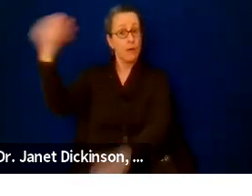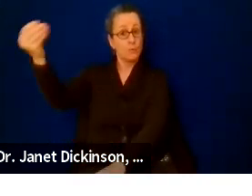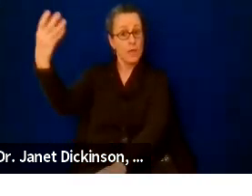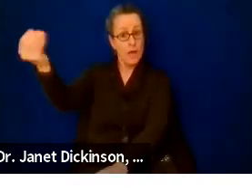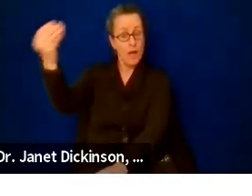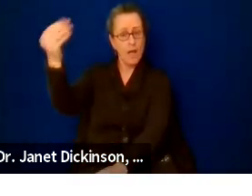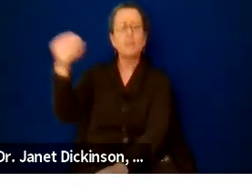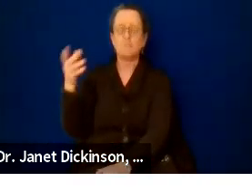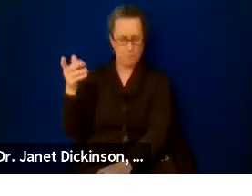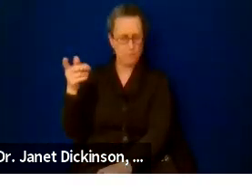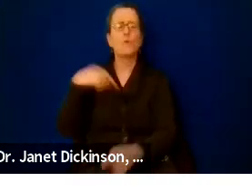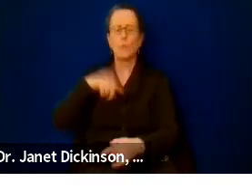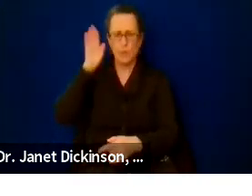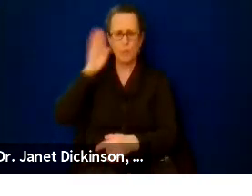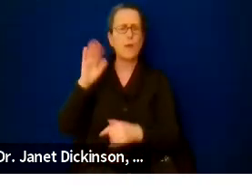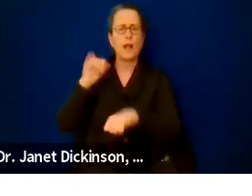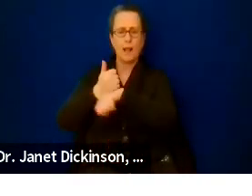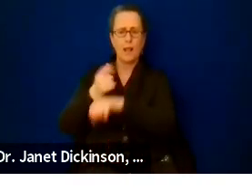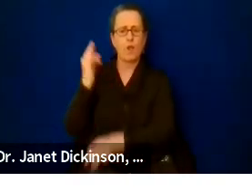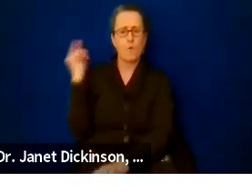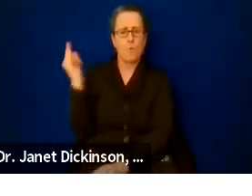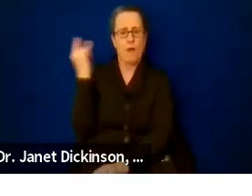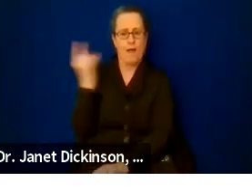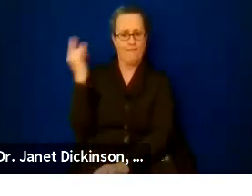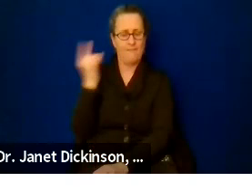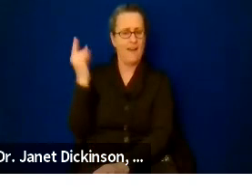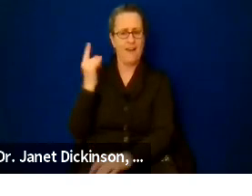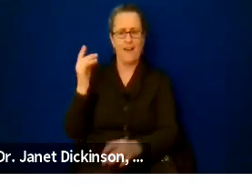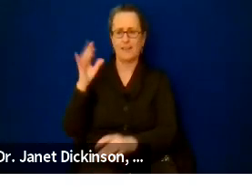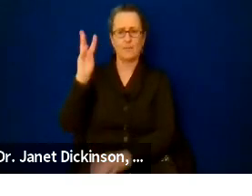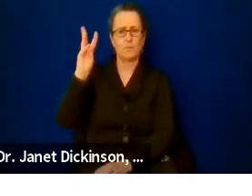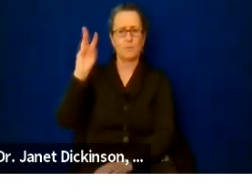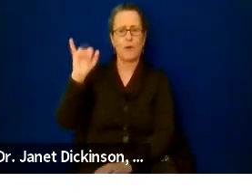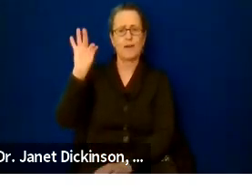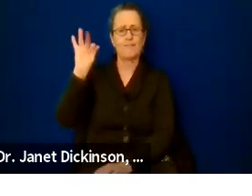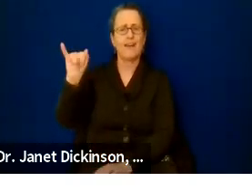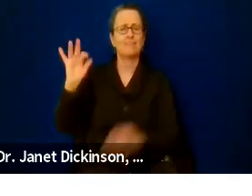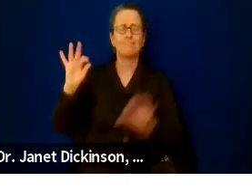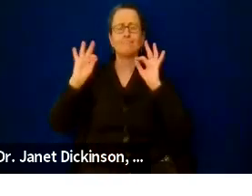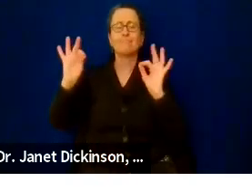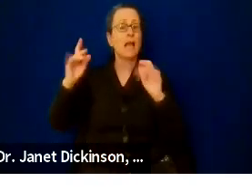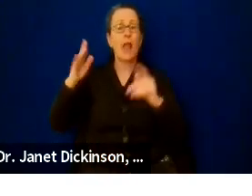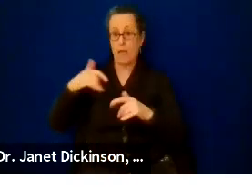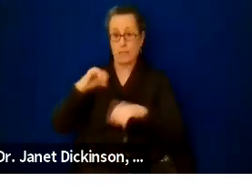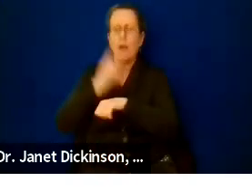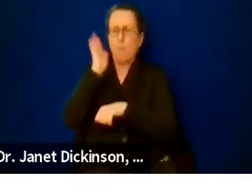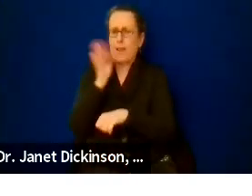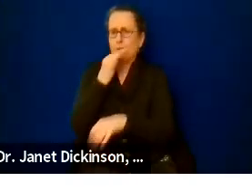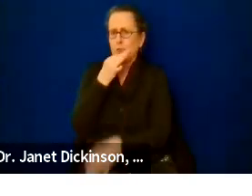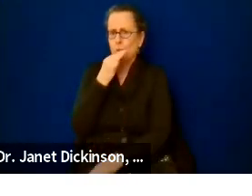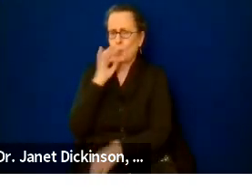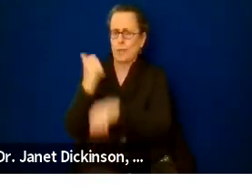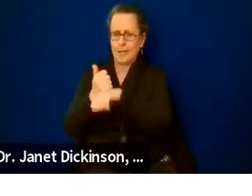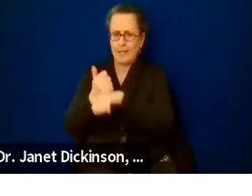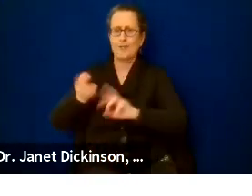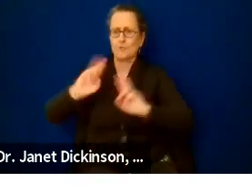Wi-Fi access outside of the buildings. And we're just making sure that those Wi-Fi access points are going to be viable and ready